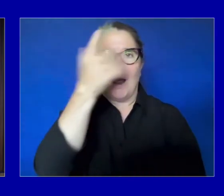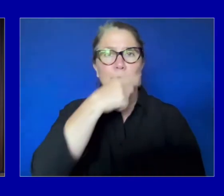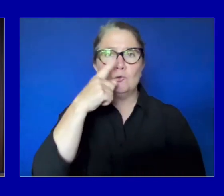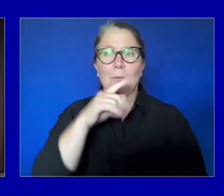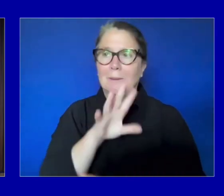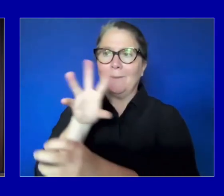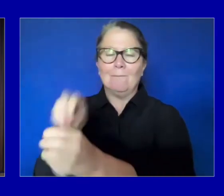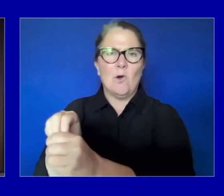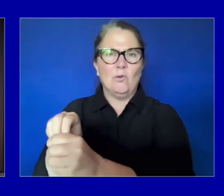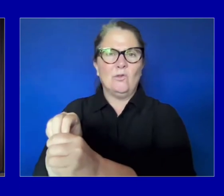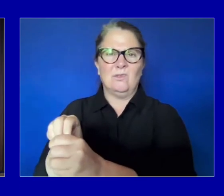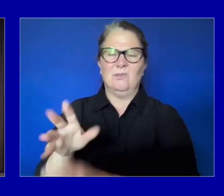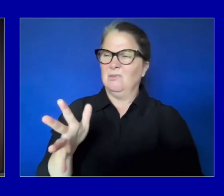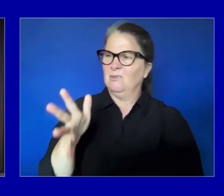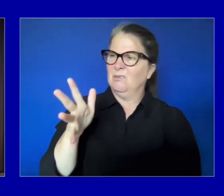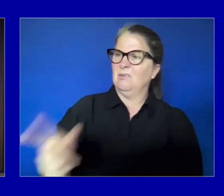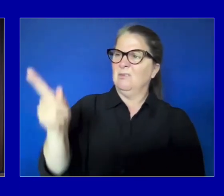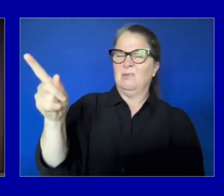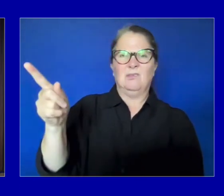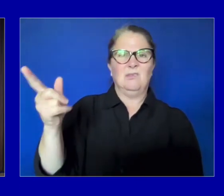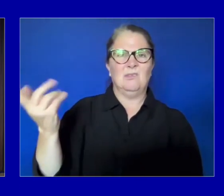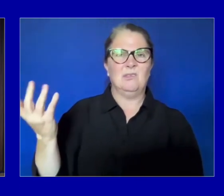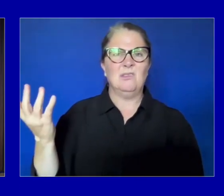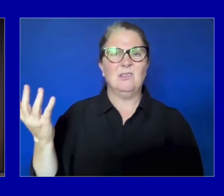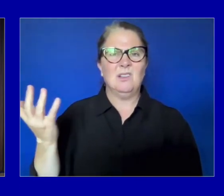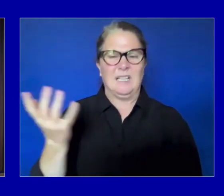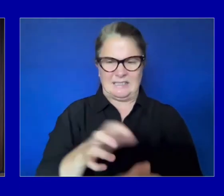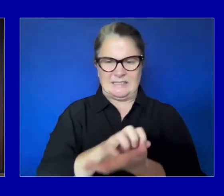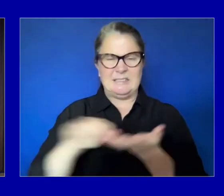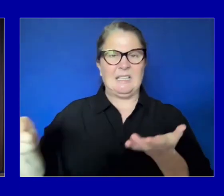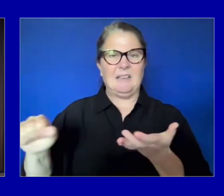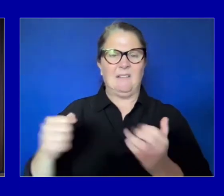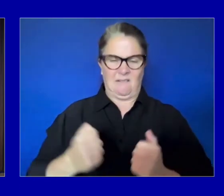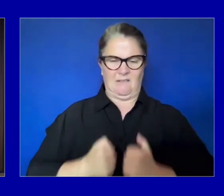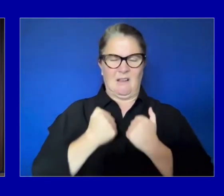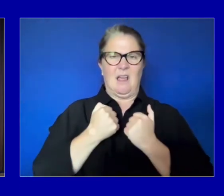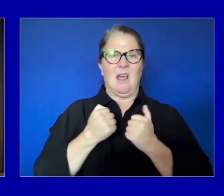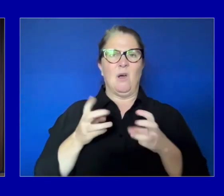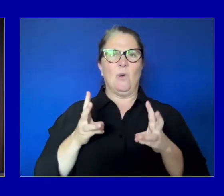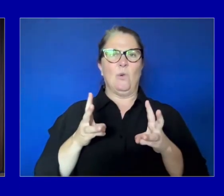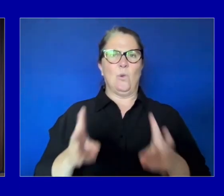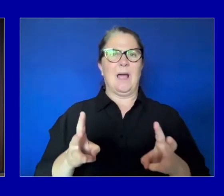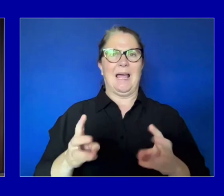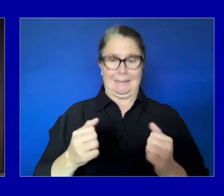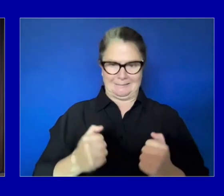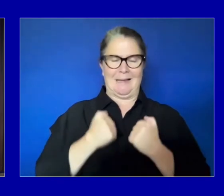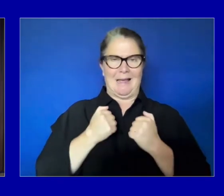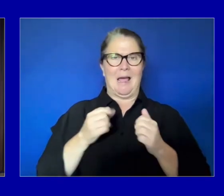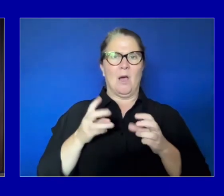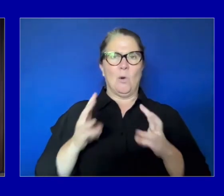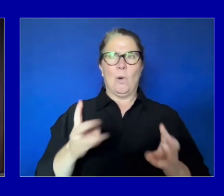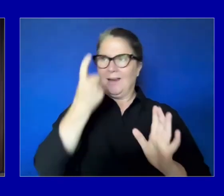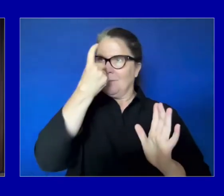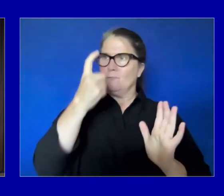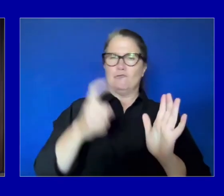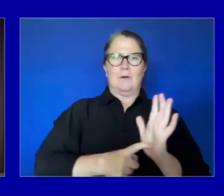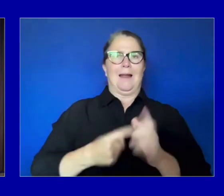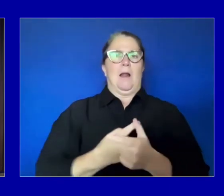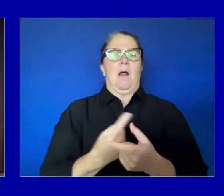theft. You know, this is a way for Aboriginal people to be recognized, to be employed. You know,